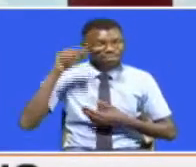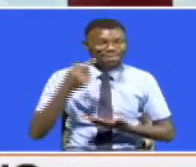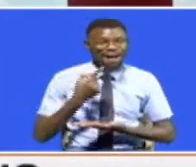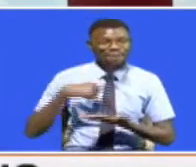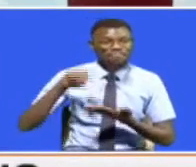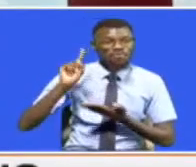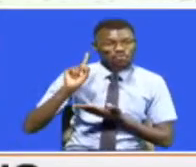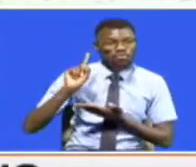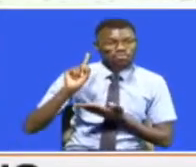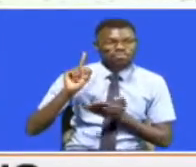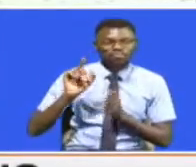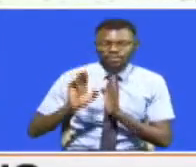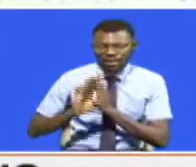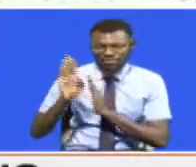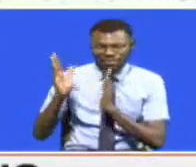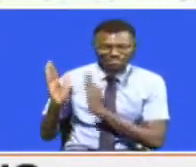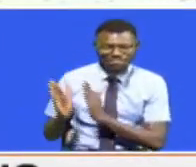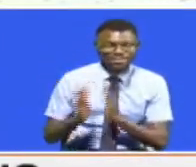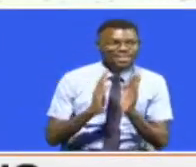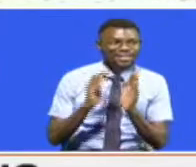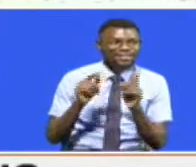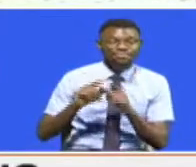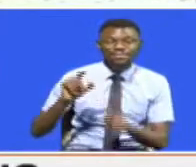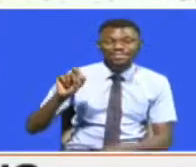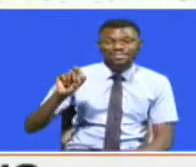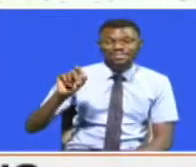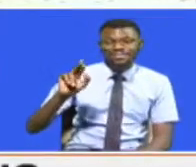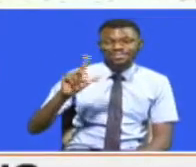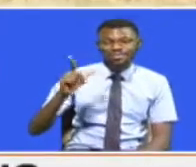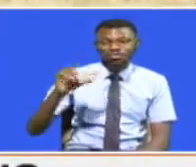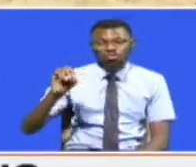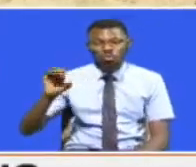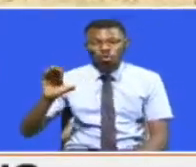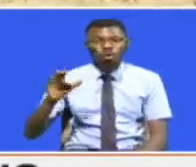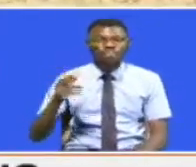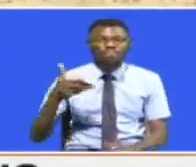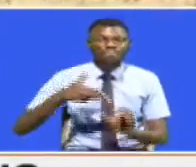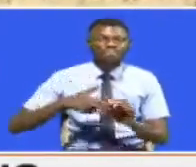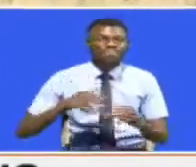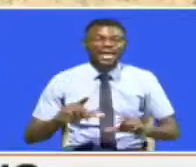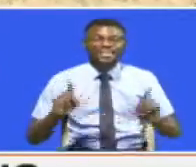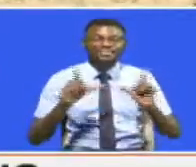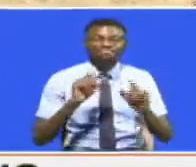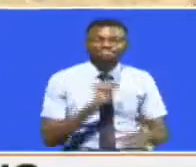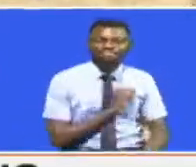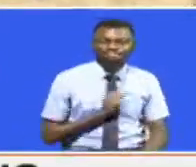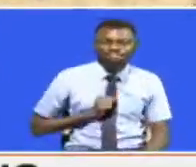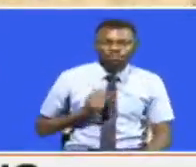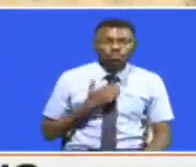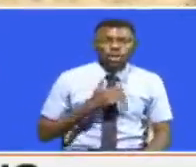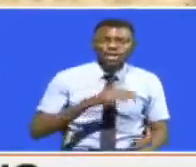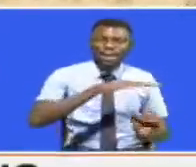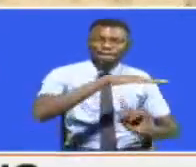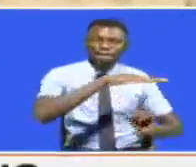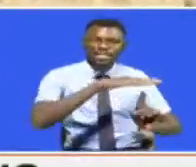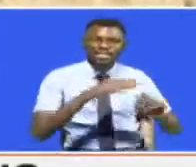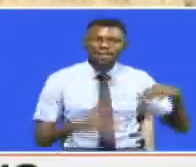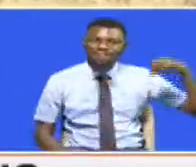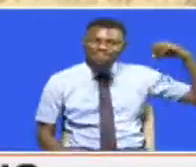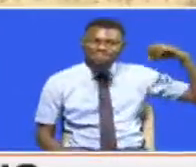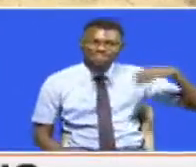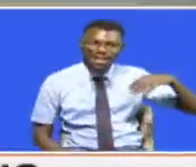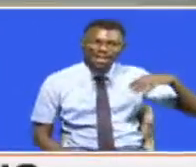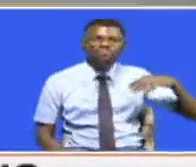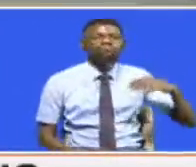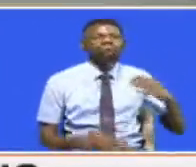field development plan and renewal of Tullow Oil Kenya's license. The Senate has now warned the Ministry of Energy and Petroleum